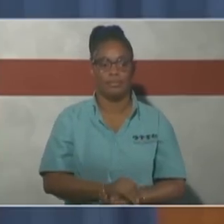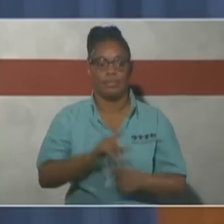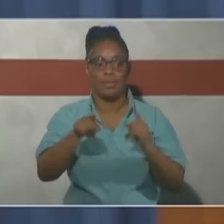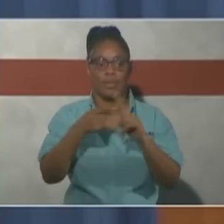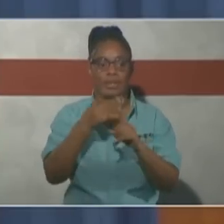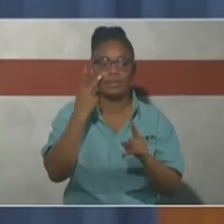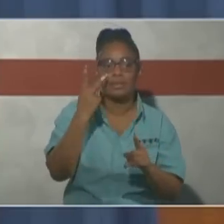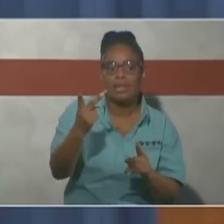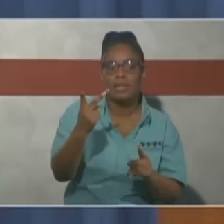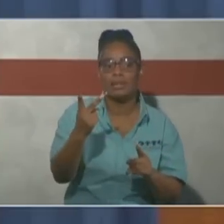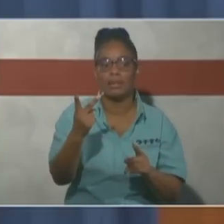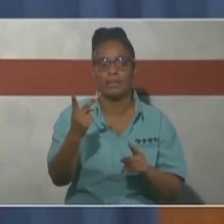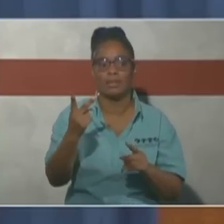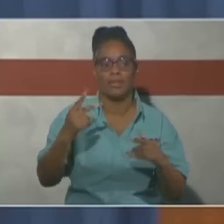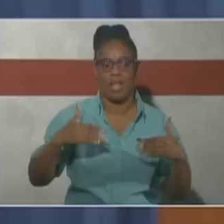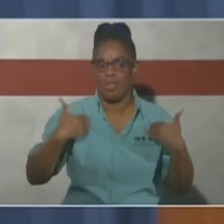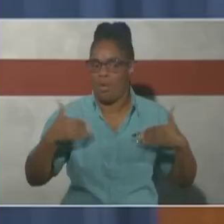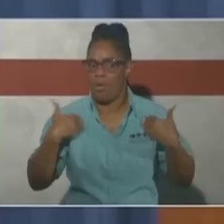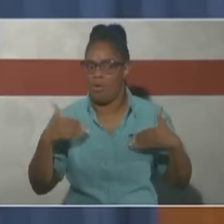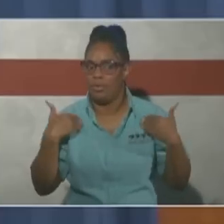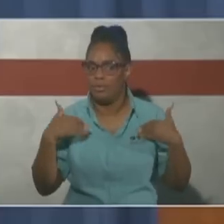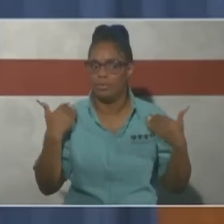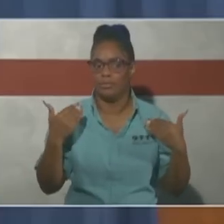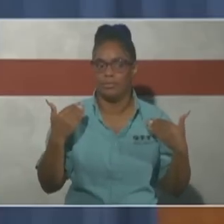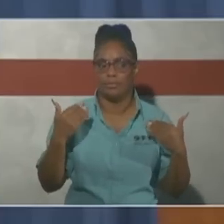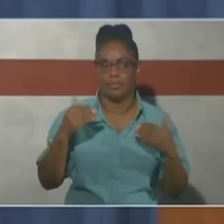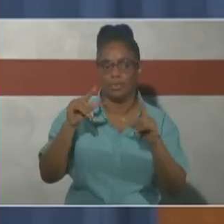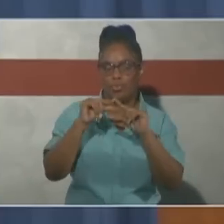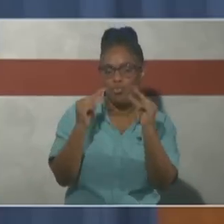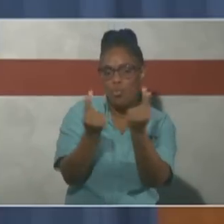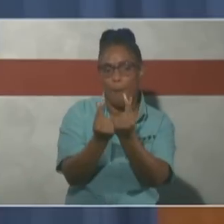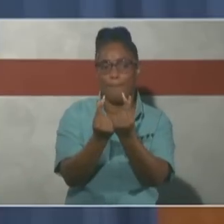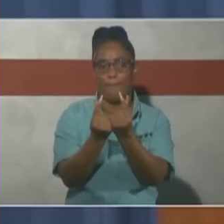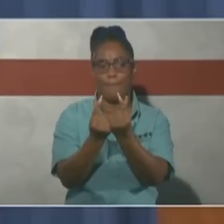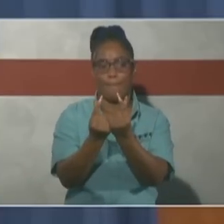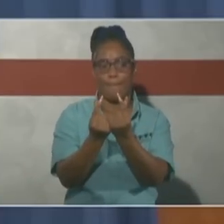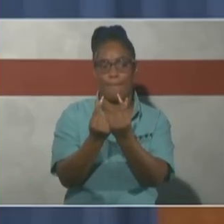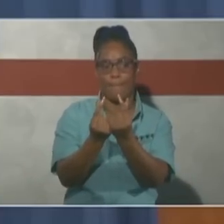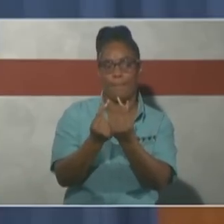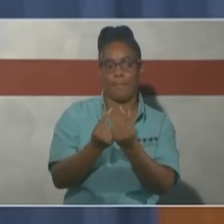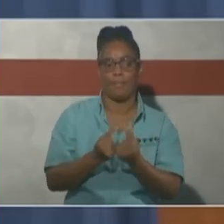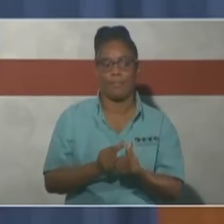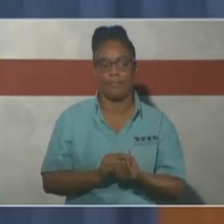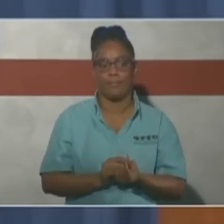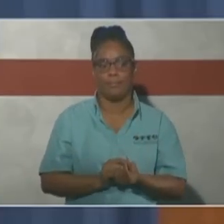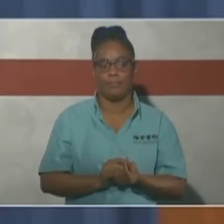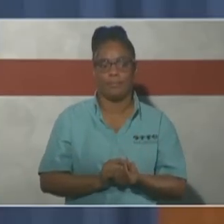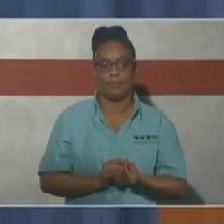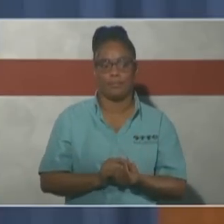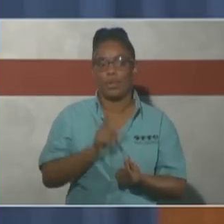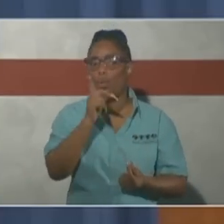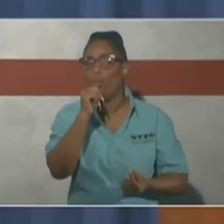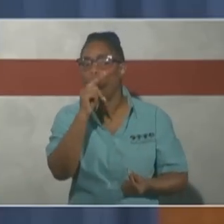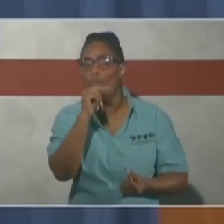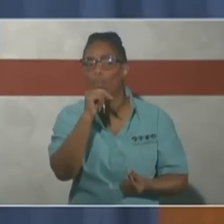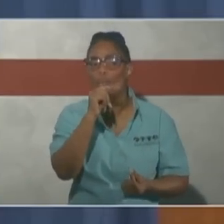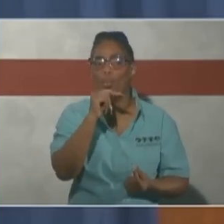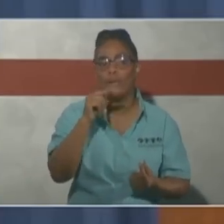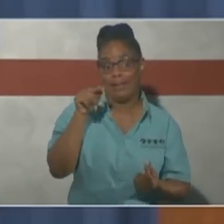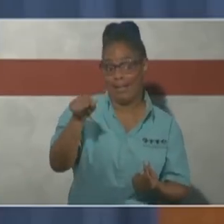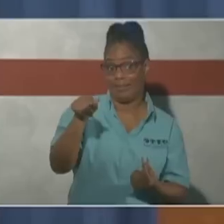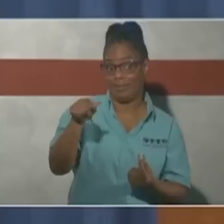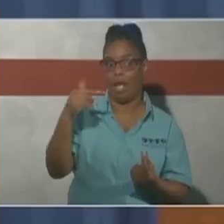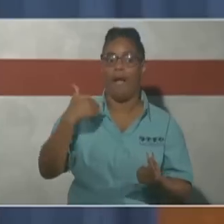the criteria for admission. When we see the younger subset